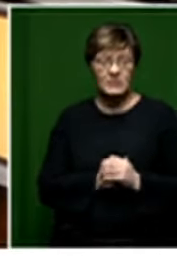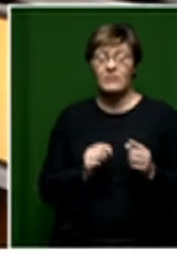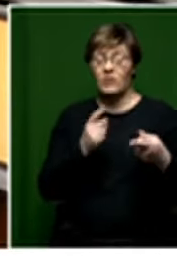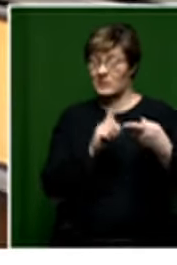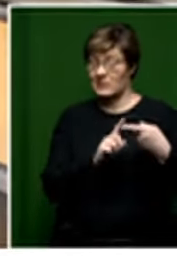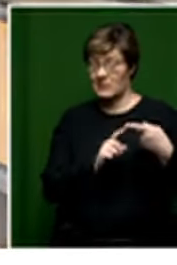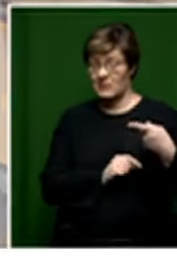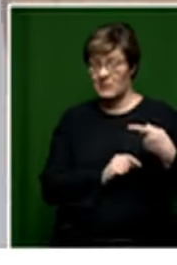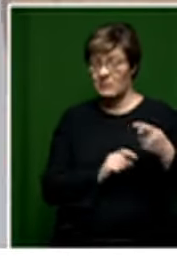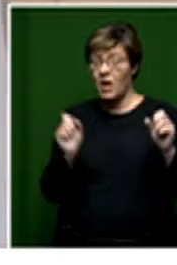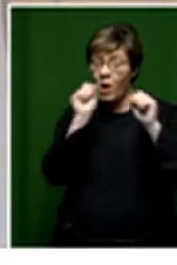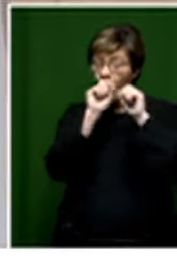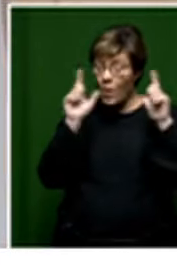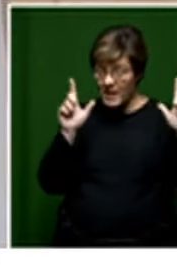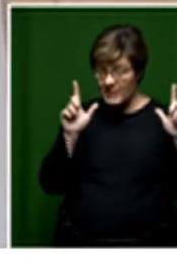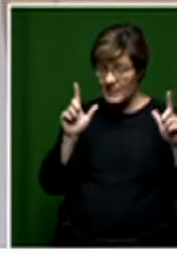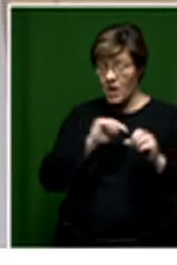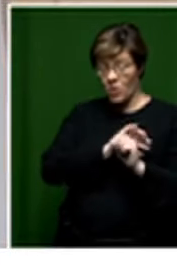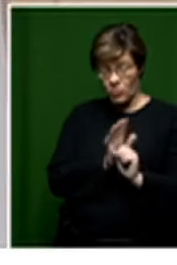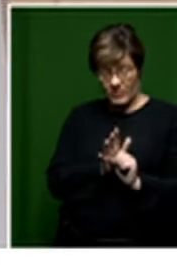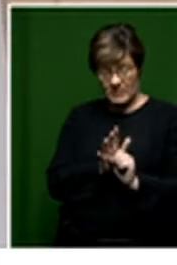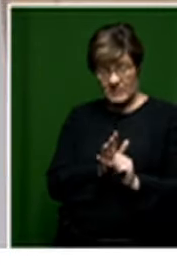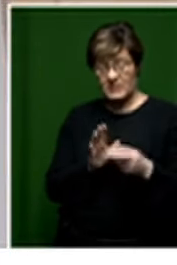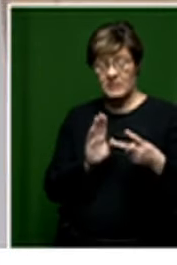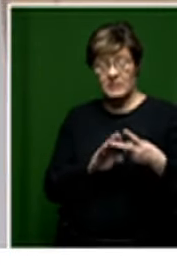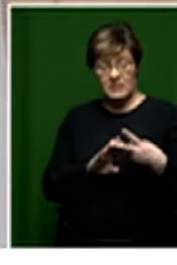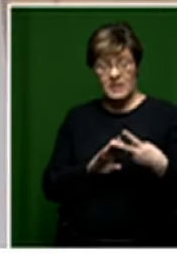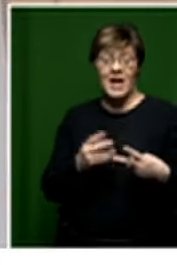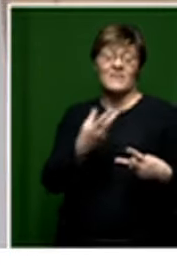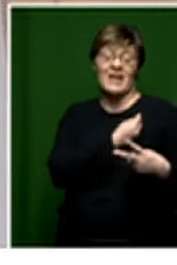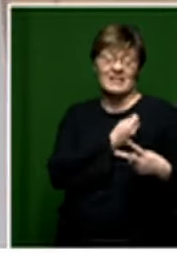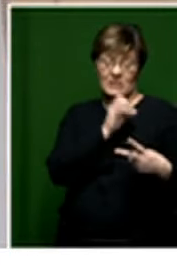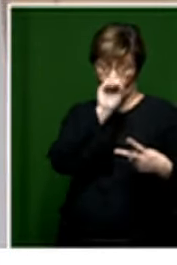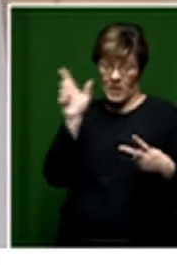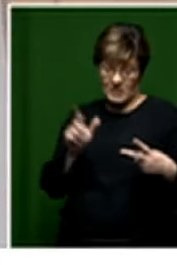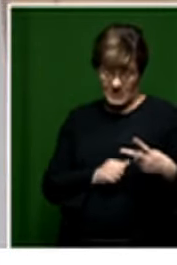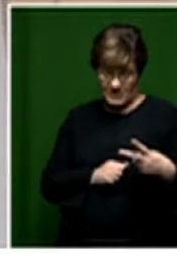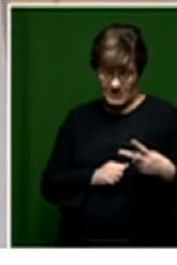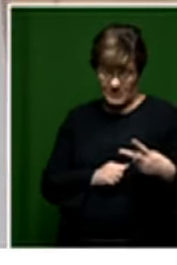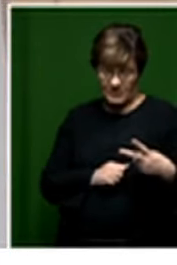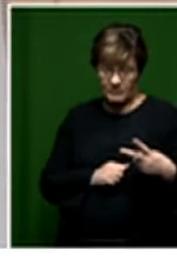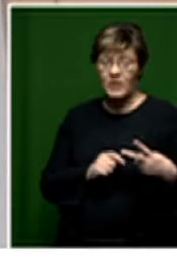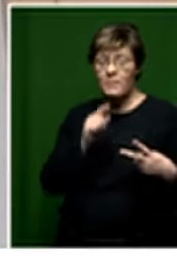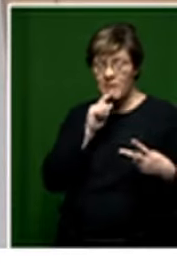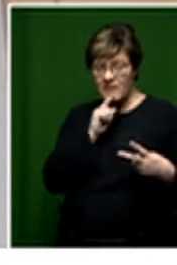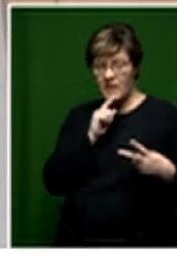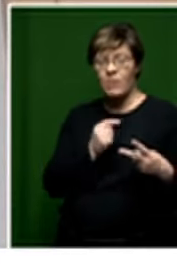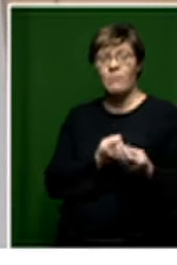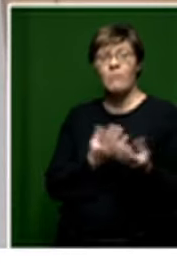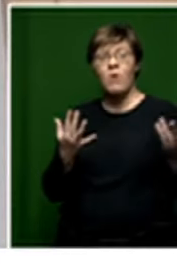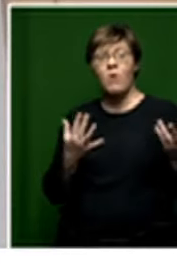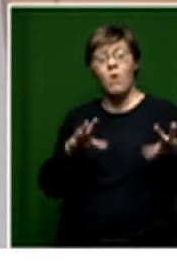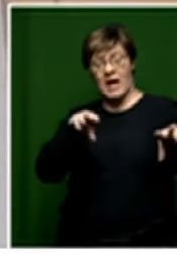the fact that awareness of COVID-19 and also awareness of vaccines promotes a greater degree